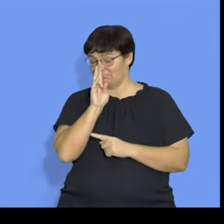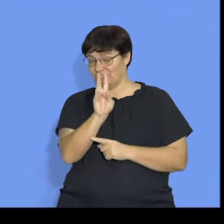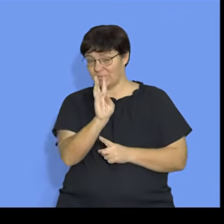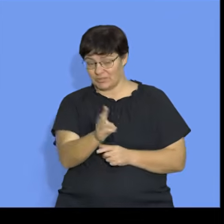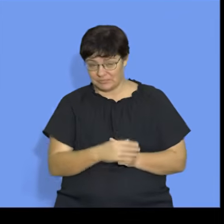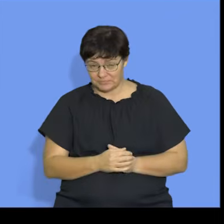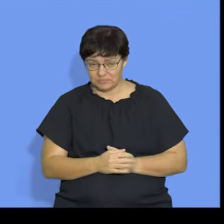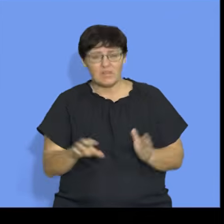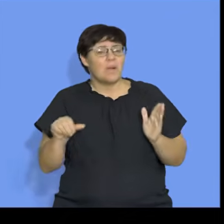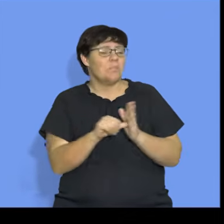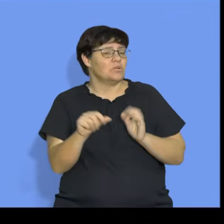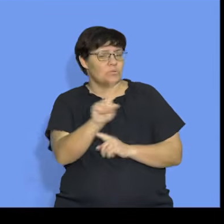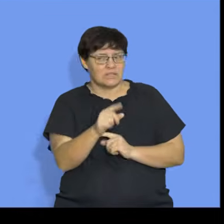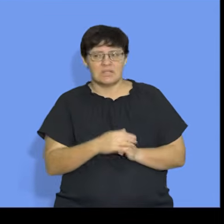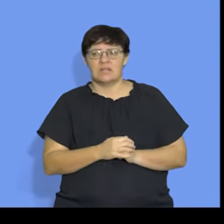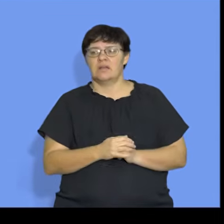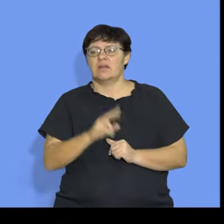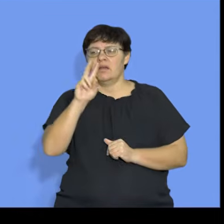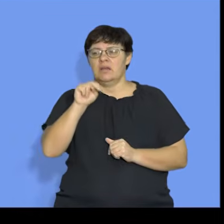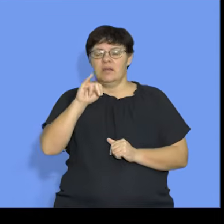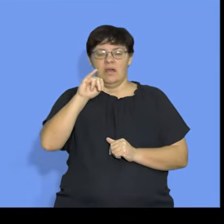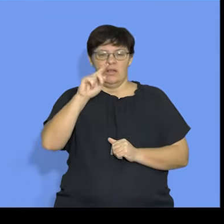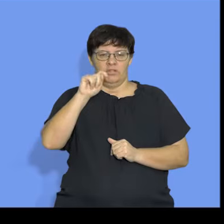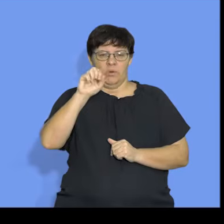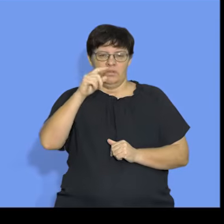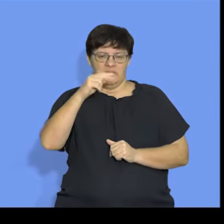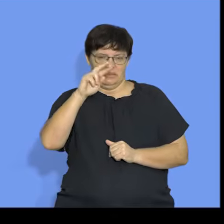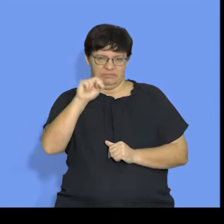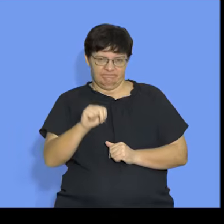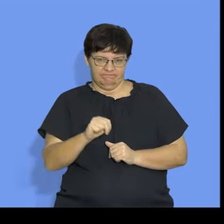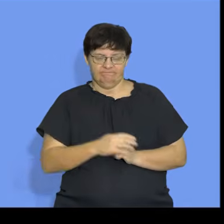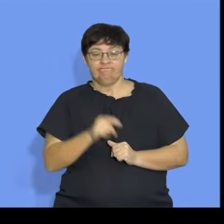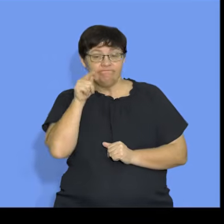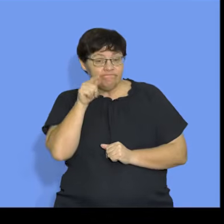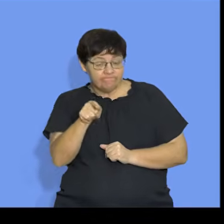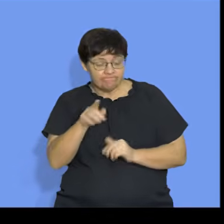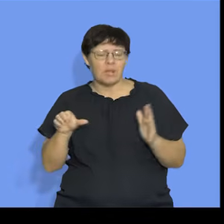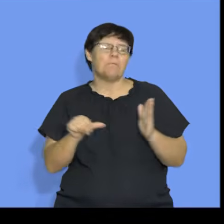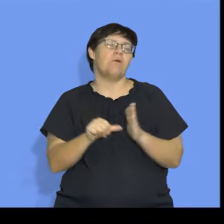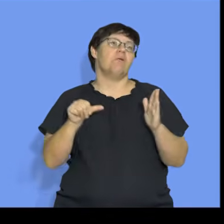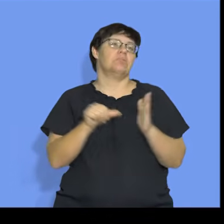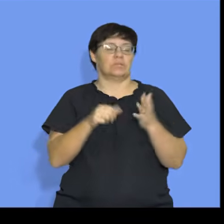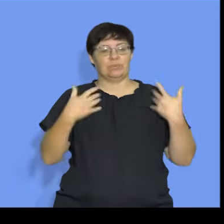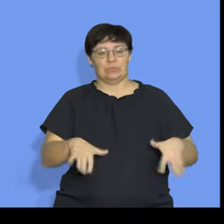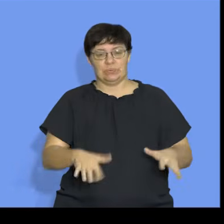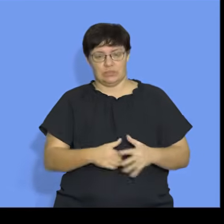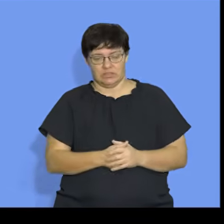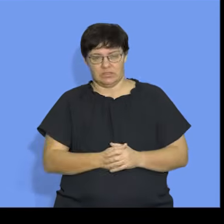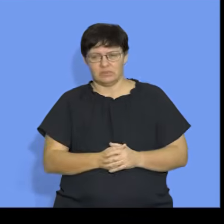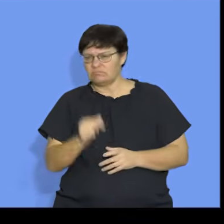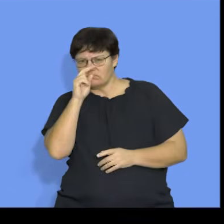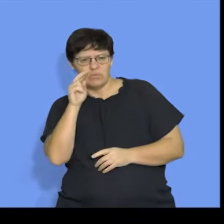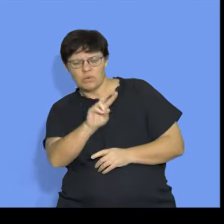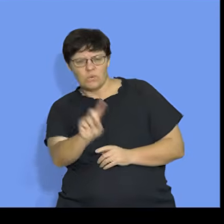really important is this nitrogen. Right, so nitrogen is a very important element, but have a look here. What am I looking at